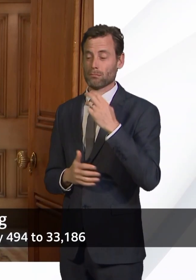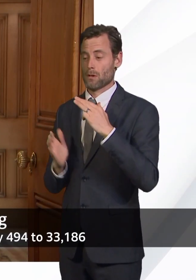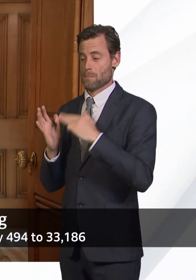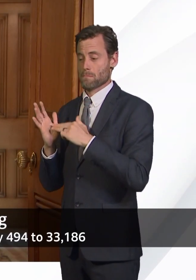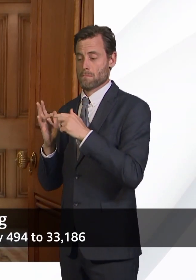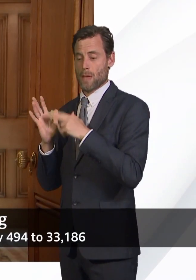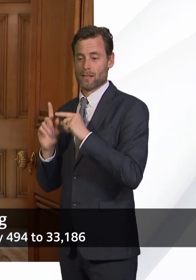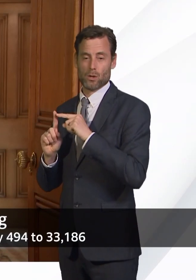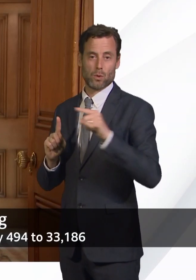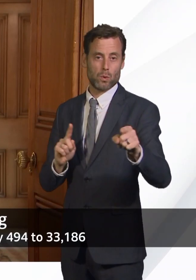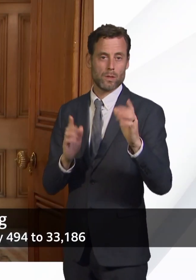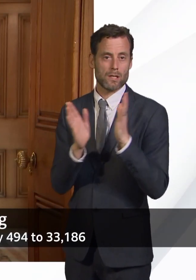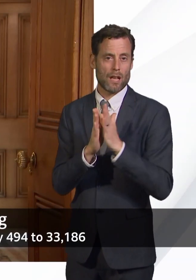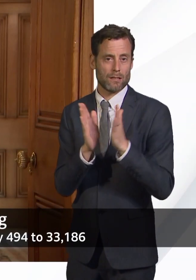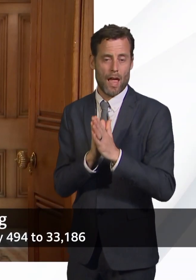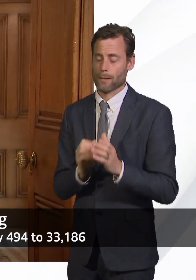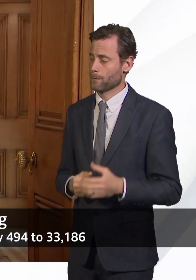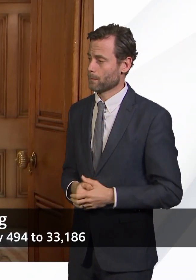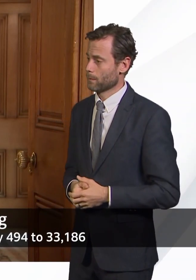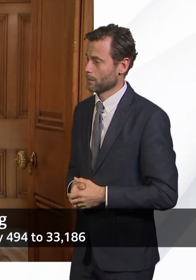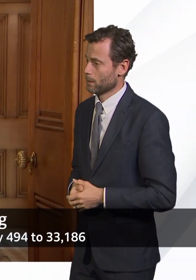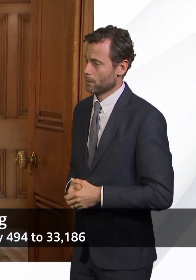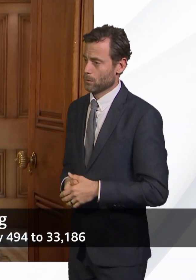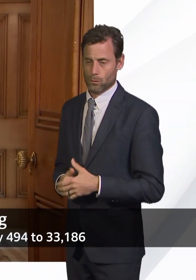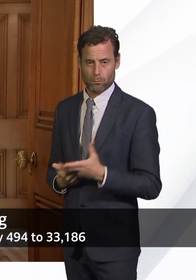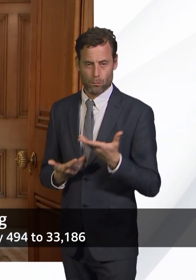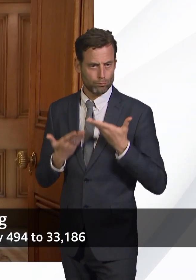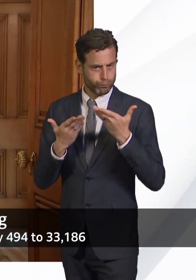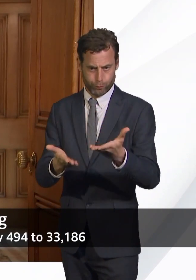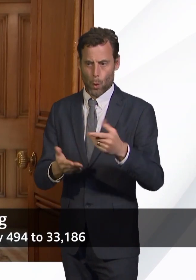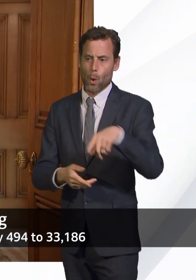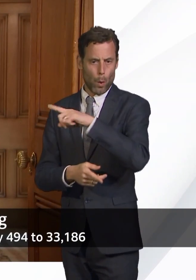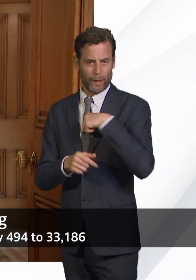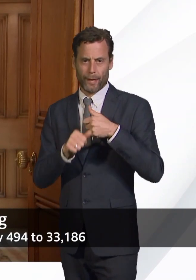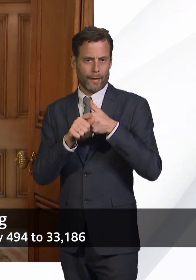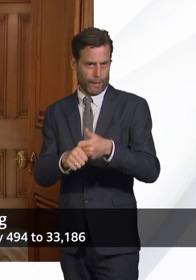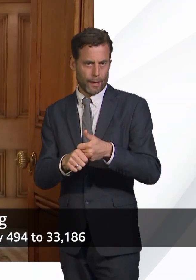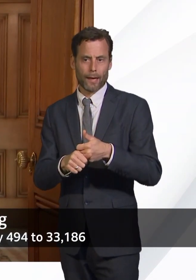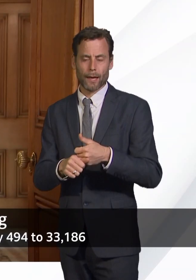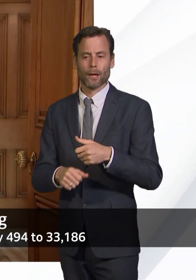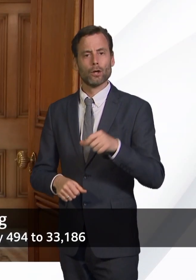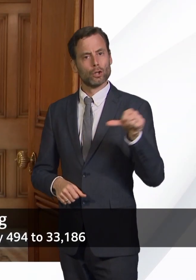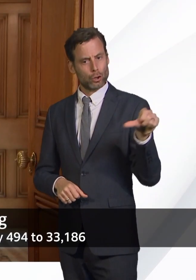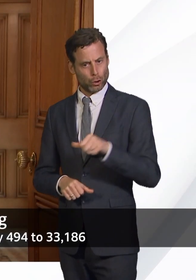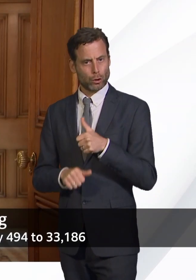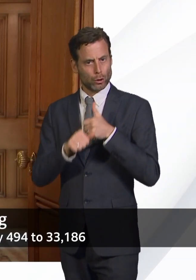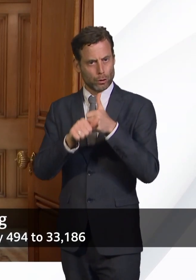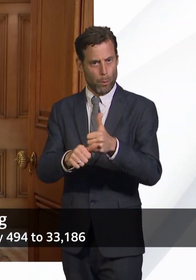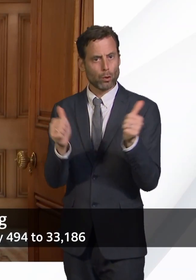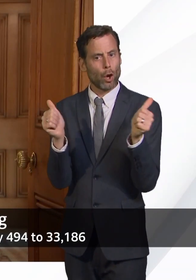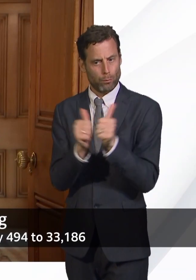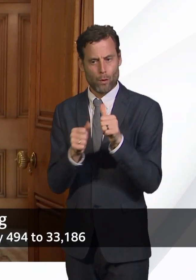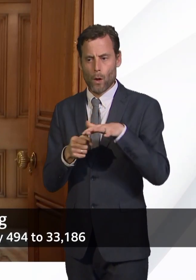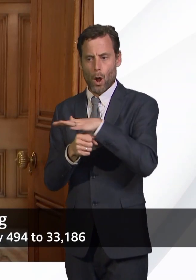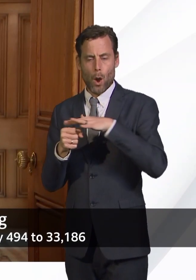areas, and setting out a very clear government position that these applications should be approved by local councils unless